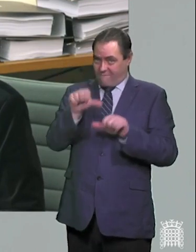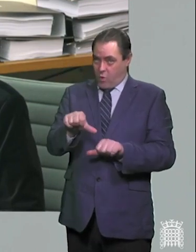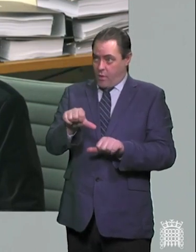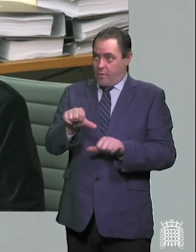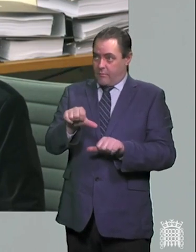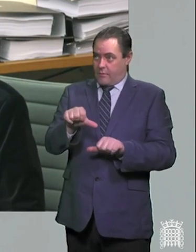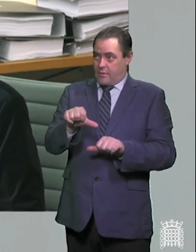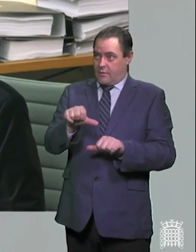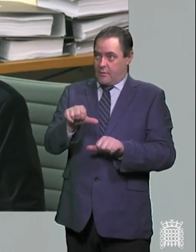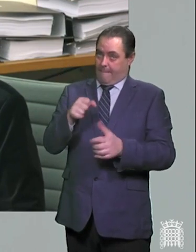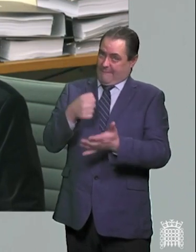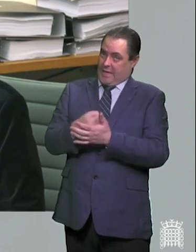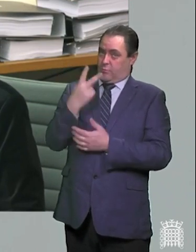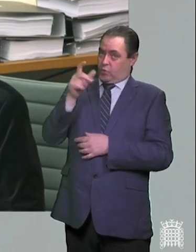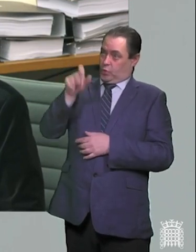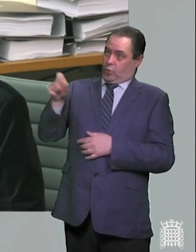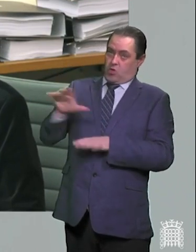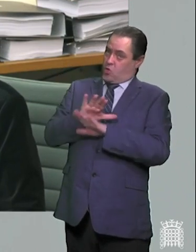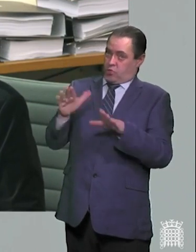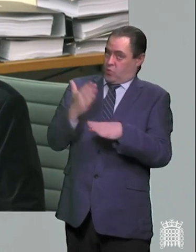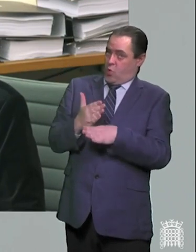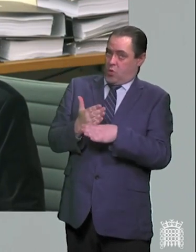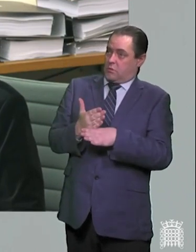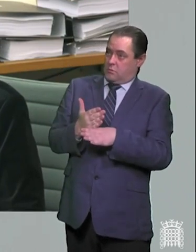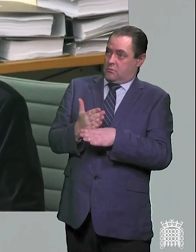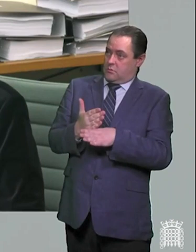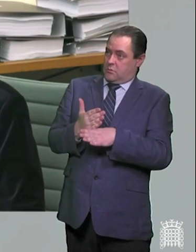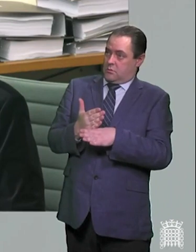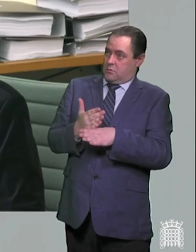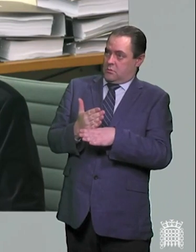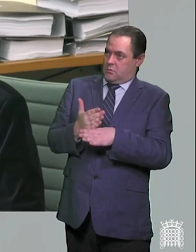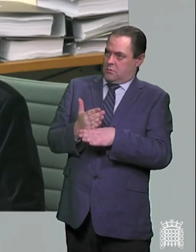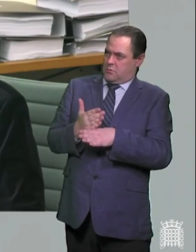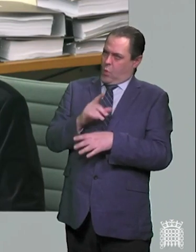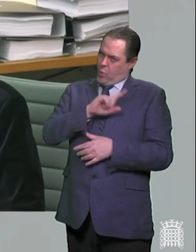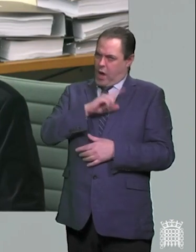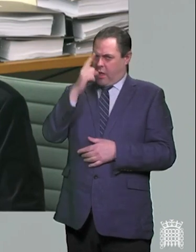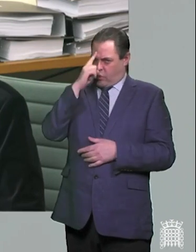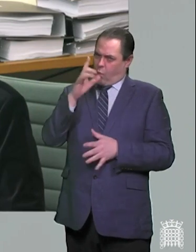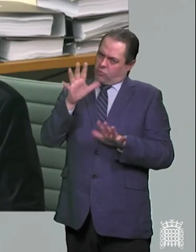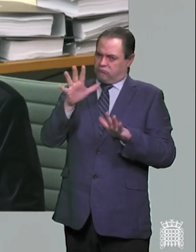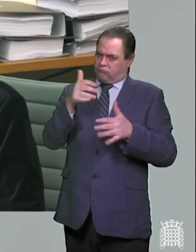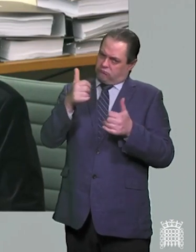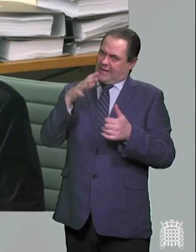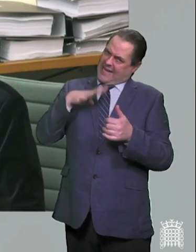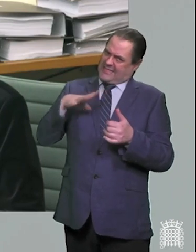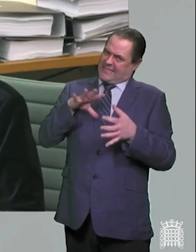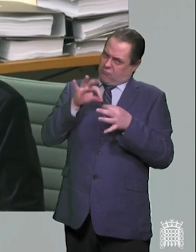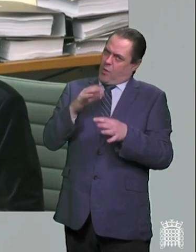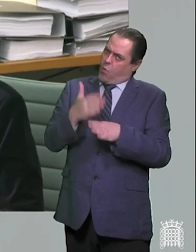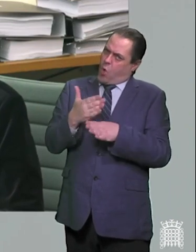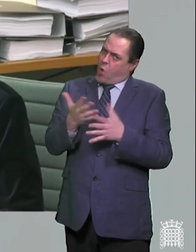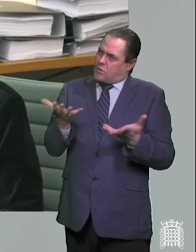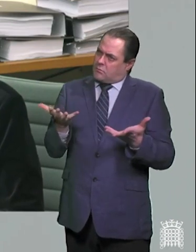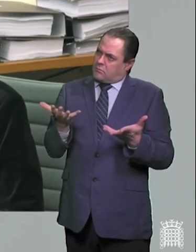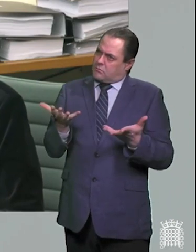at least 2 people attended who were not work colleagues. Why did you think this was reasonably necessary for work purposes,